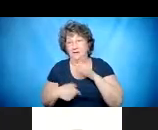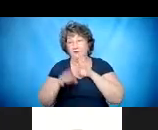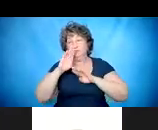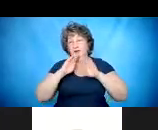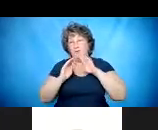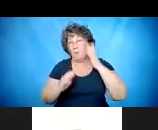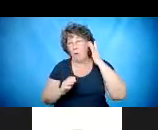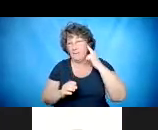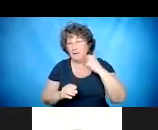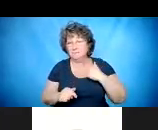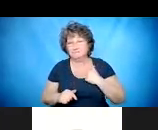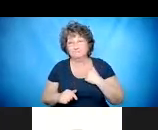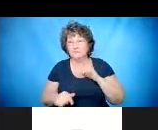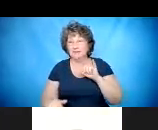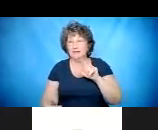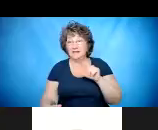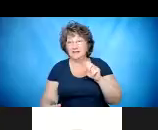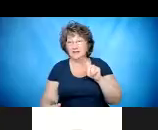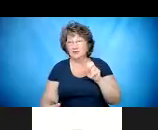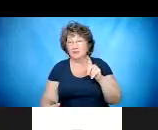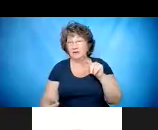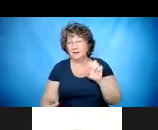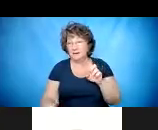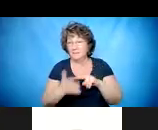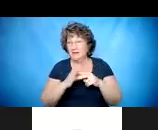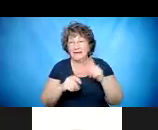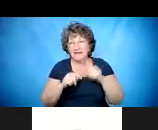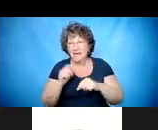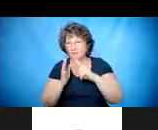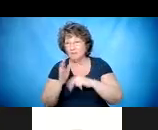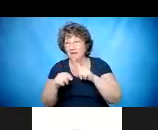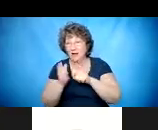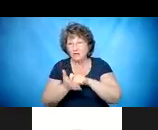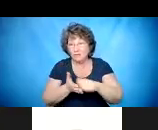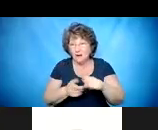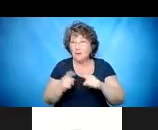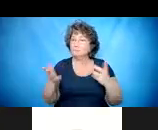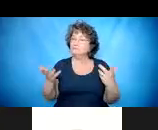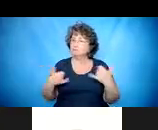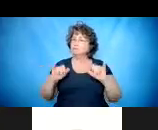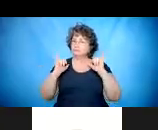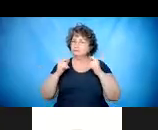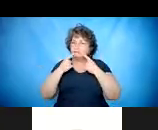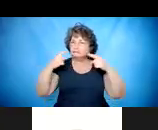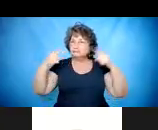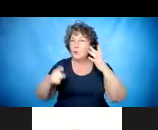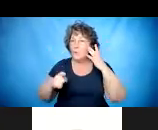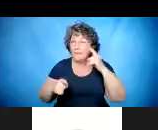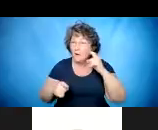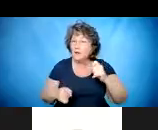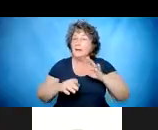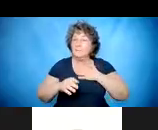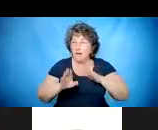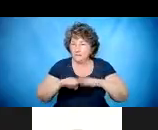through much more than you, but I've gotten by with help from my children.